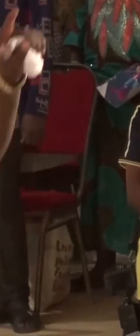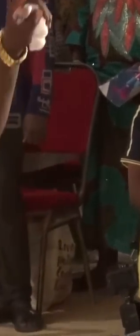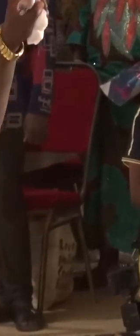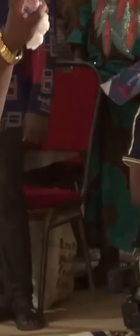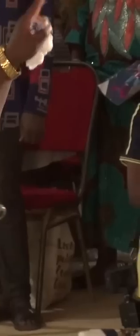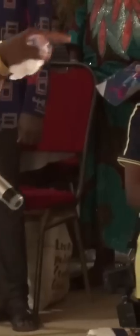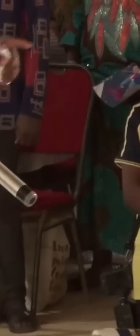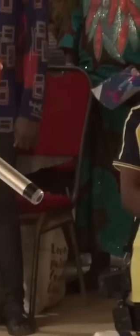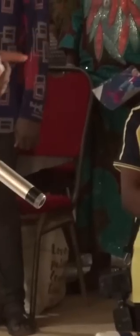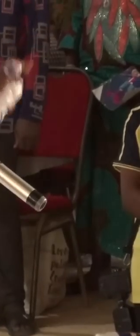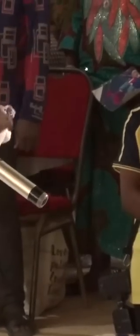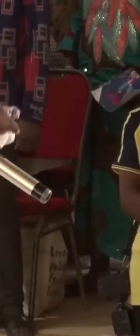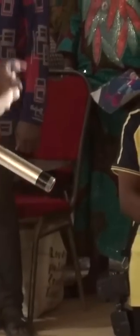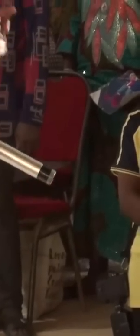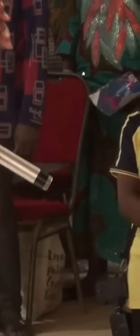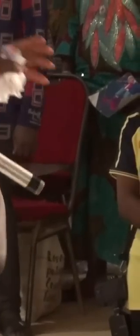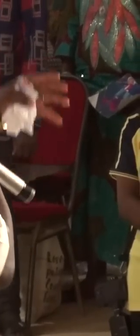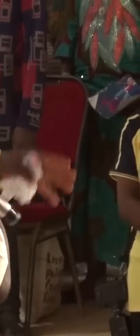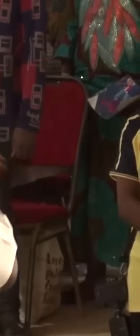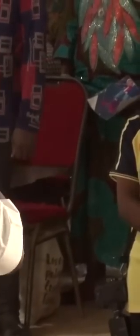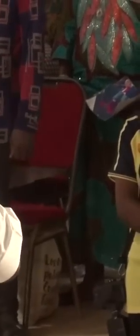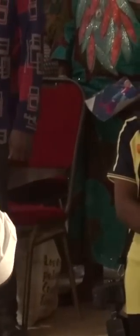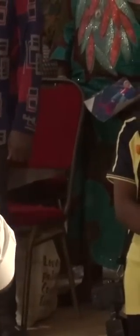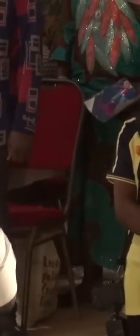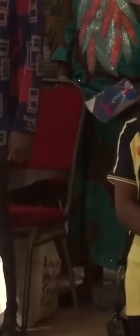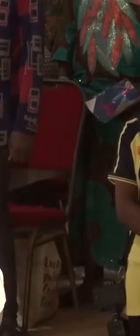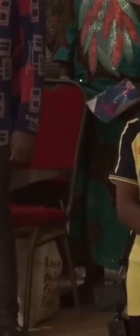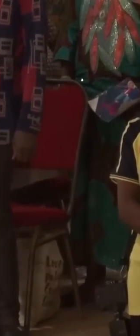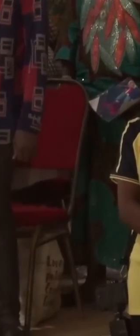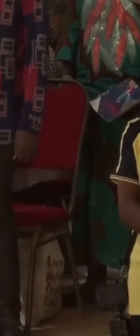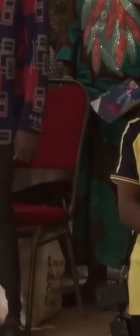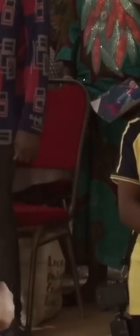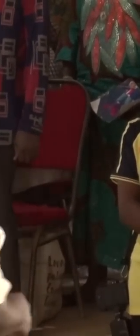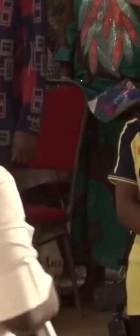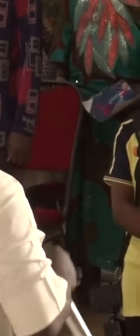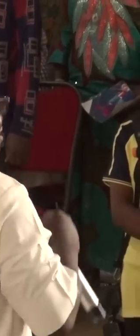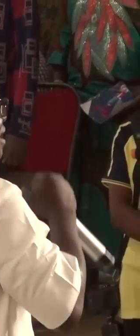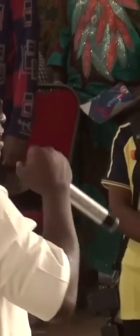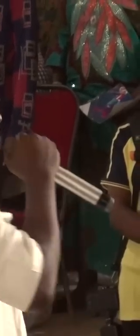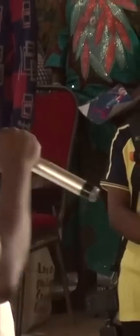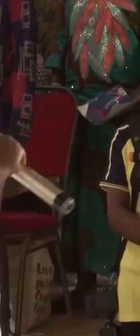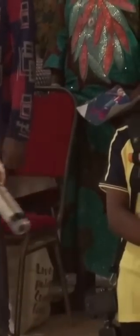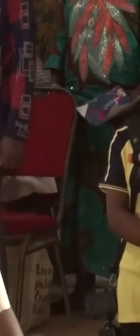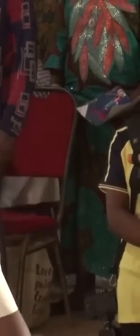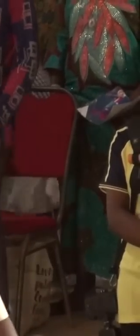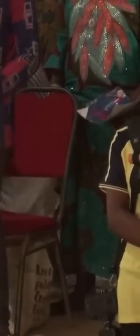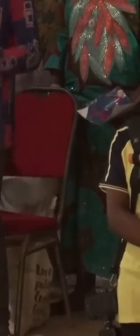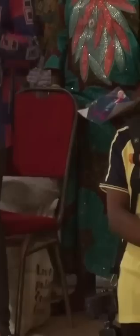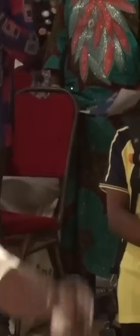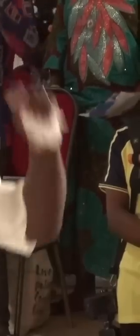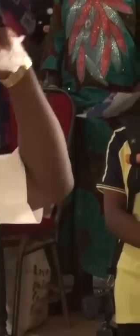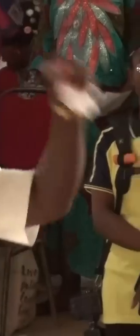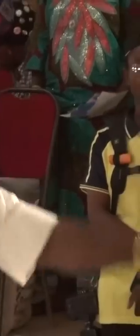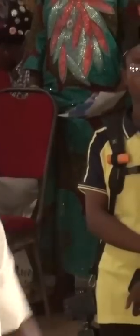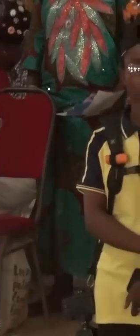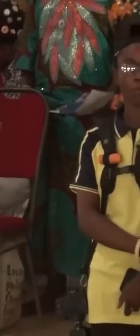is there. Bless the two blind man because you know you've missed it.